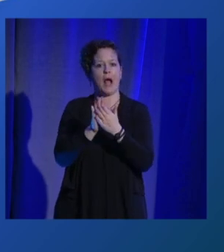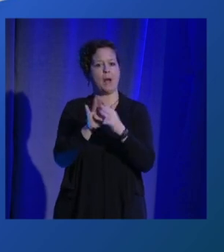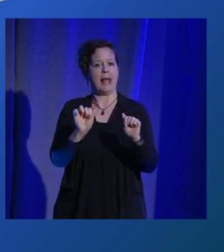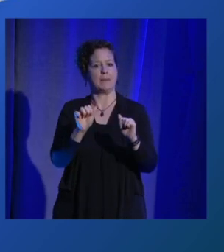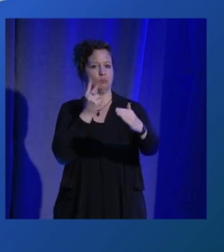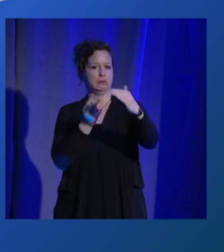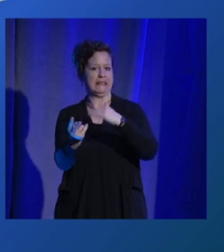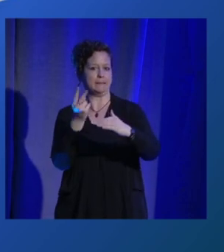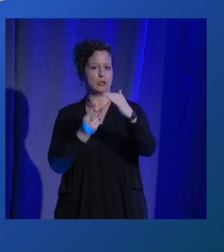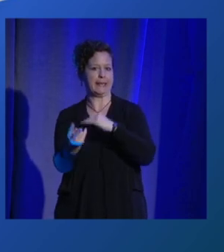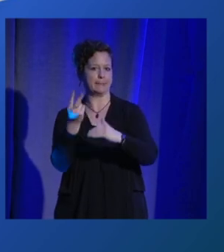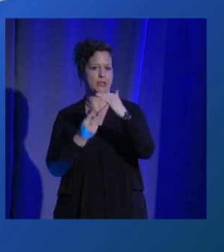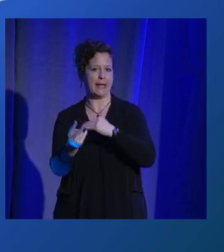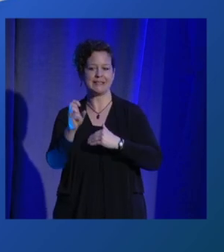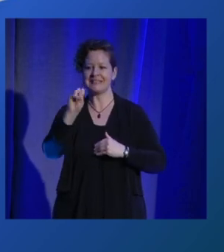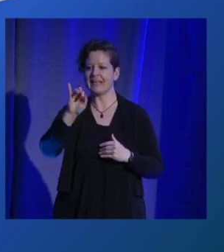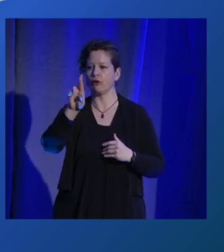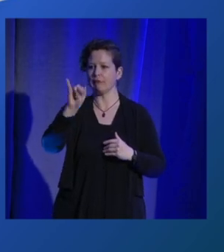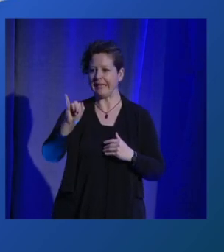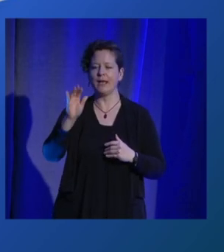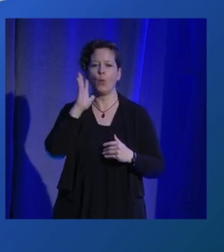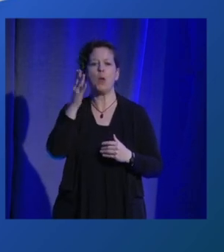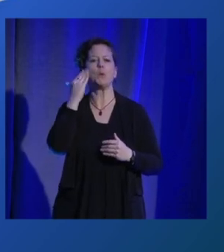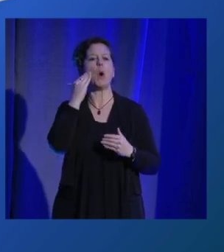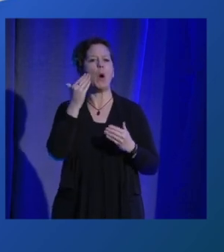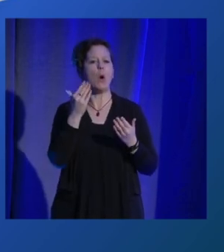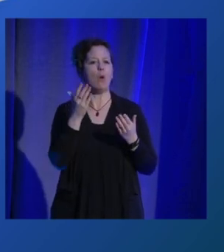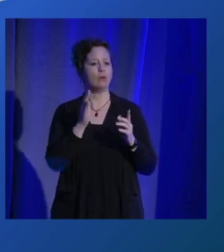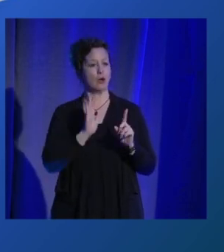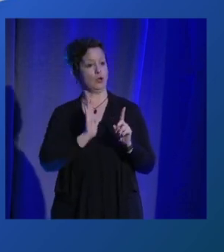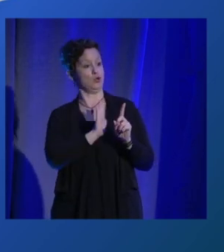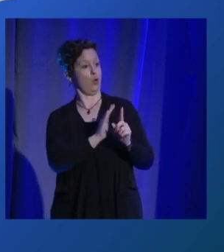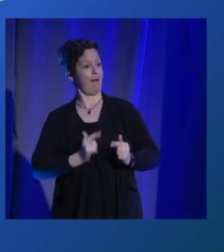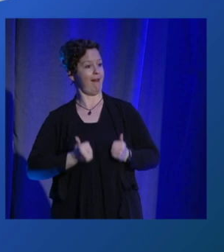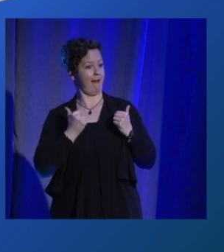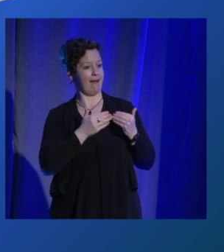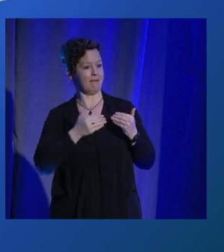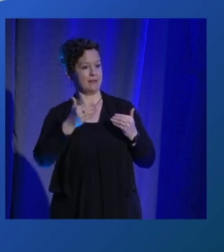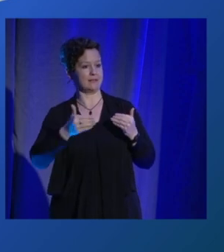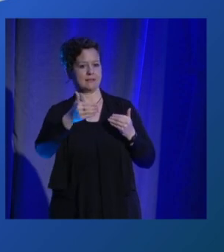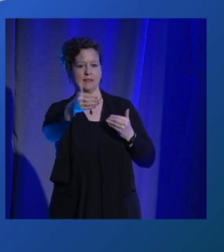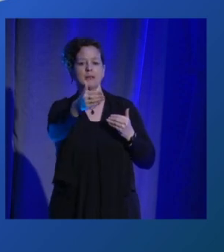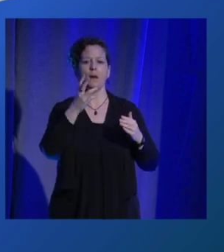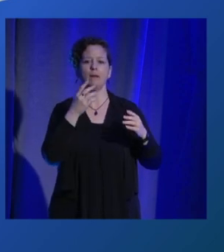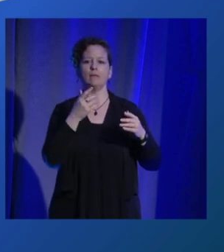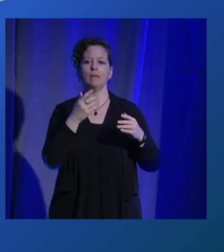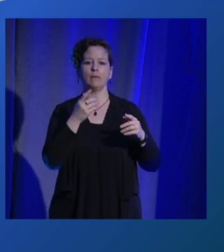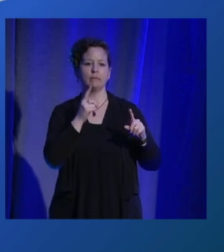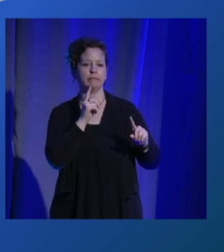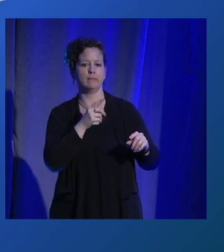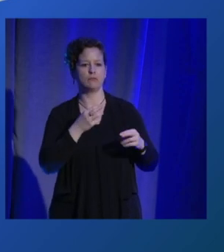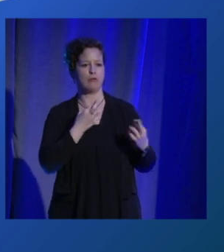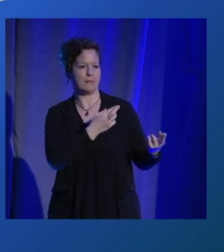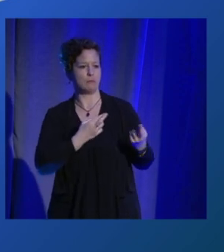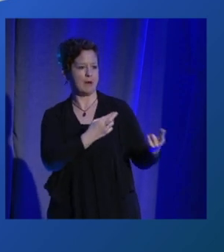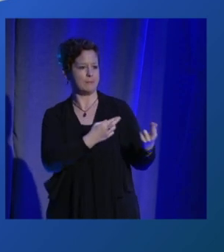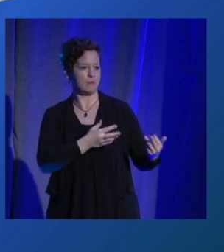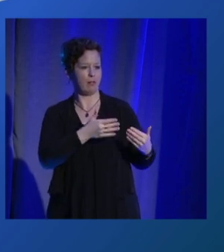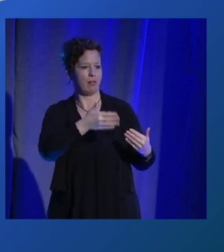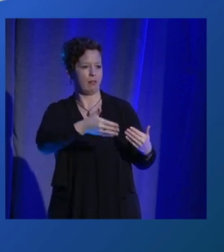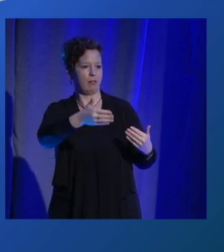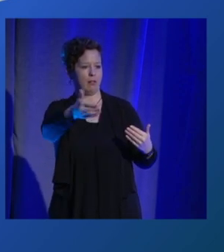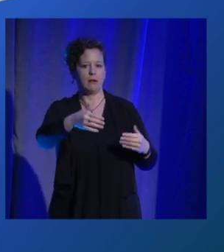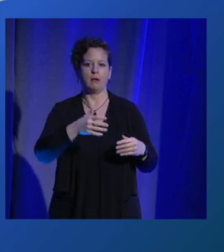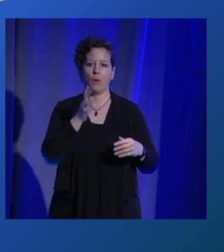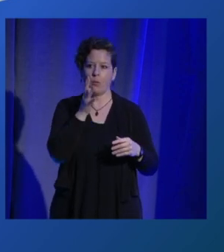will know where you're going in the context of your daily life and give you recommendations it will be your radar O'Reilly it will